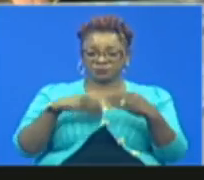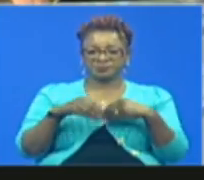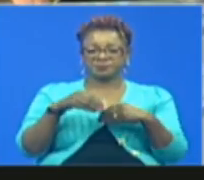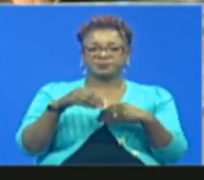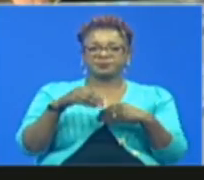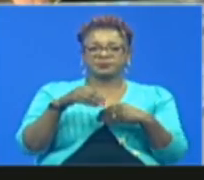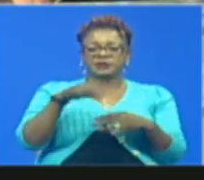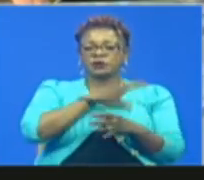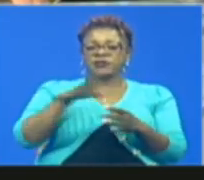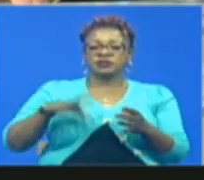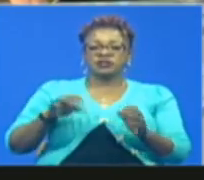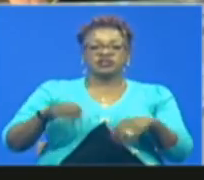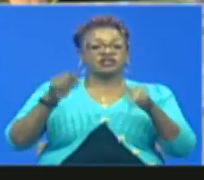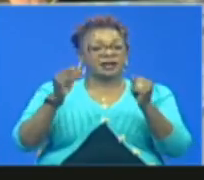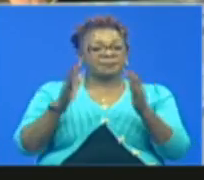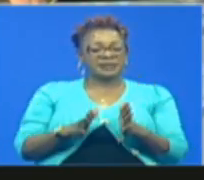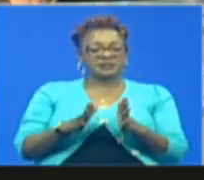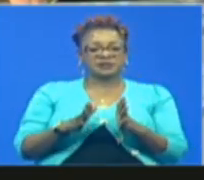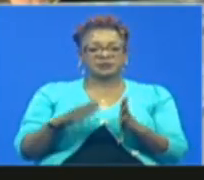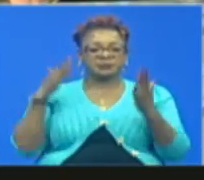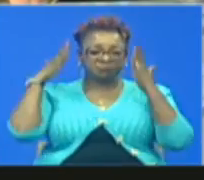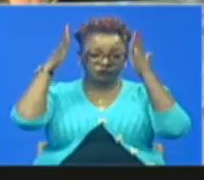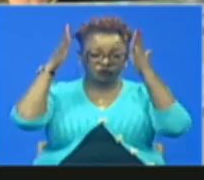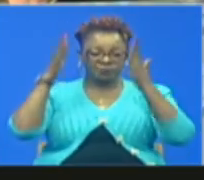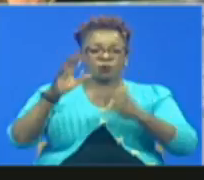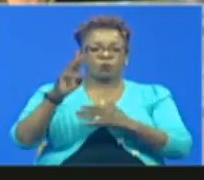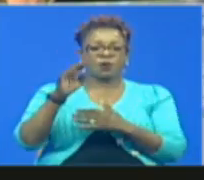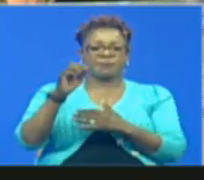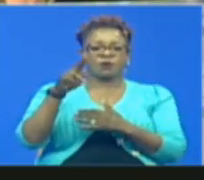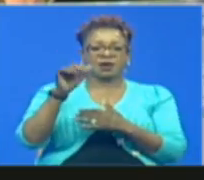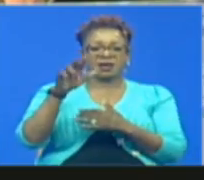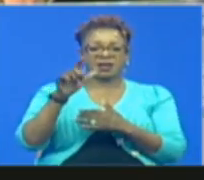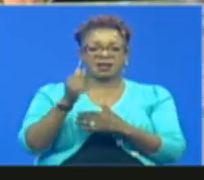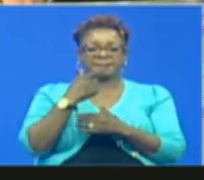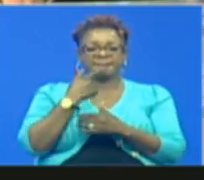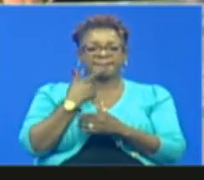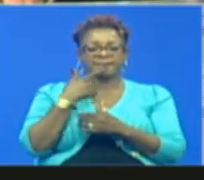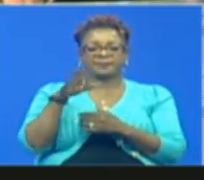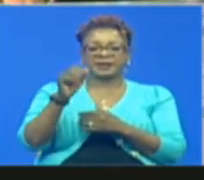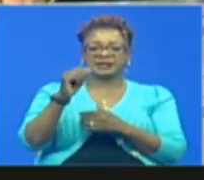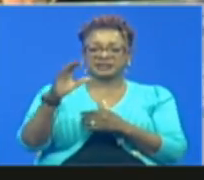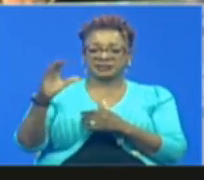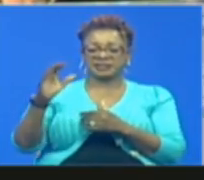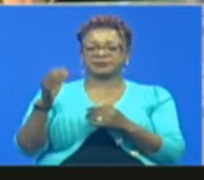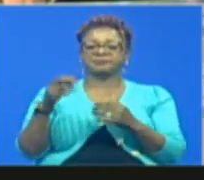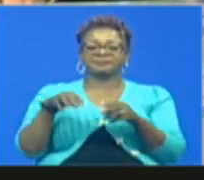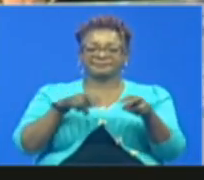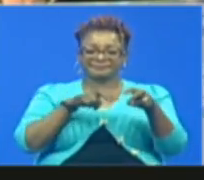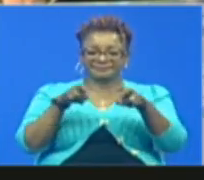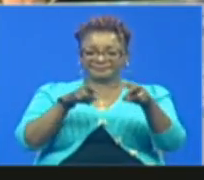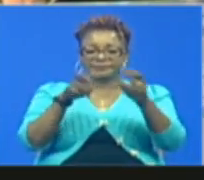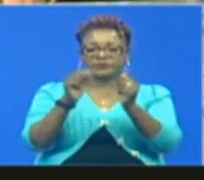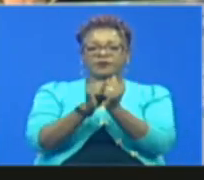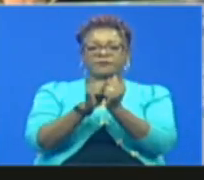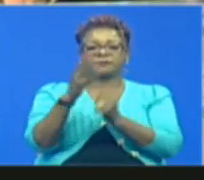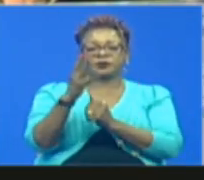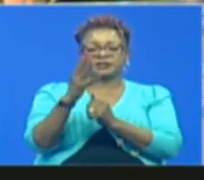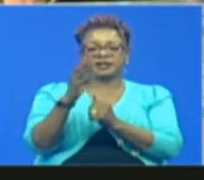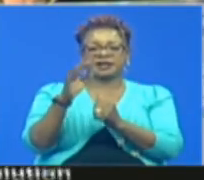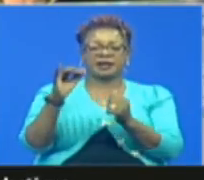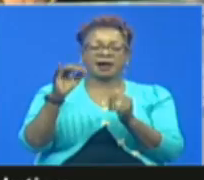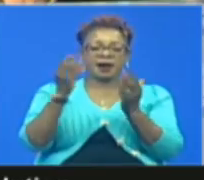commission's chairman, retired Archbishop Eliud Wabukala, said that the EACC was in the process of tracking 14 illegally acquired